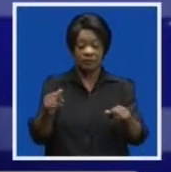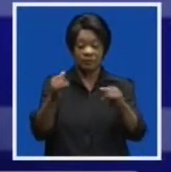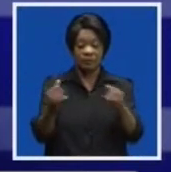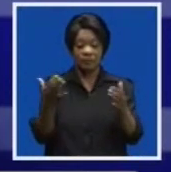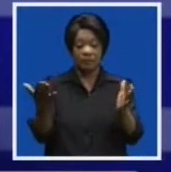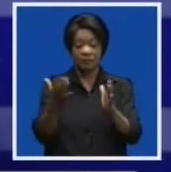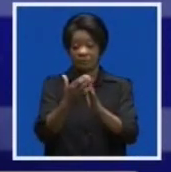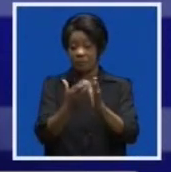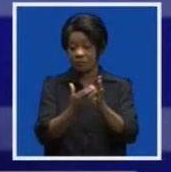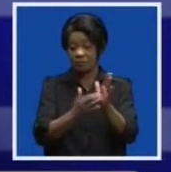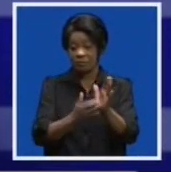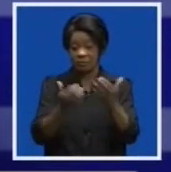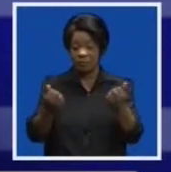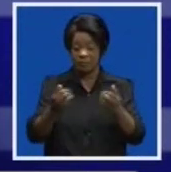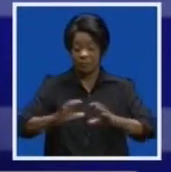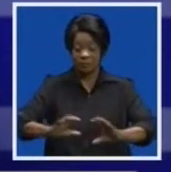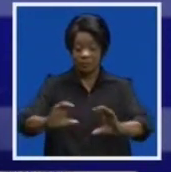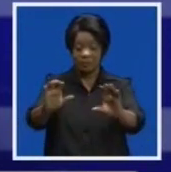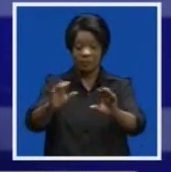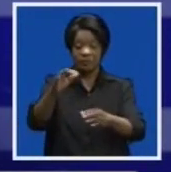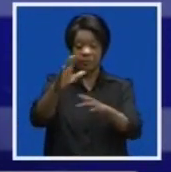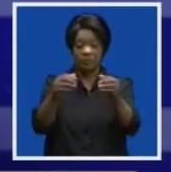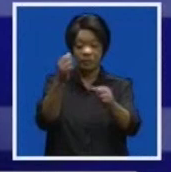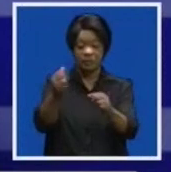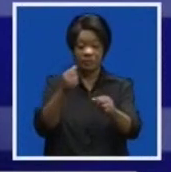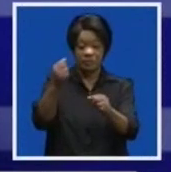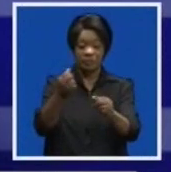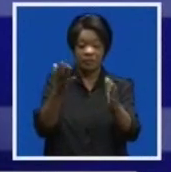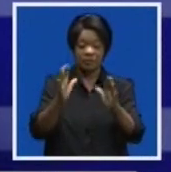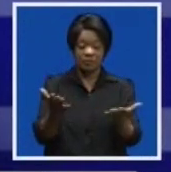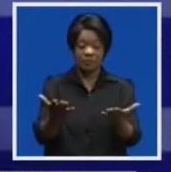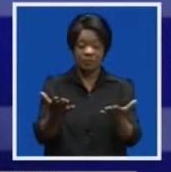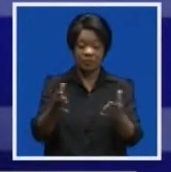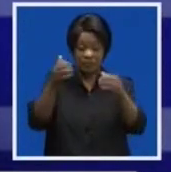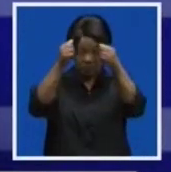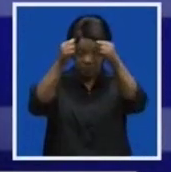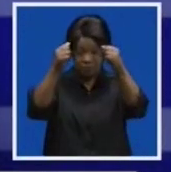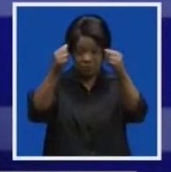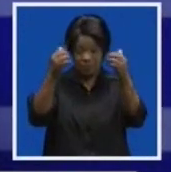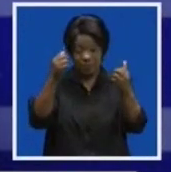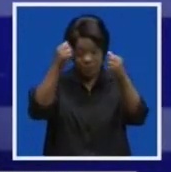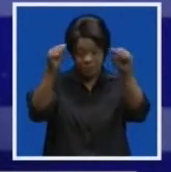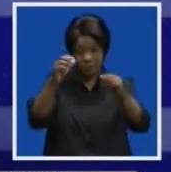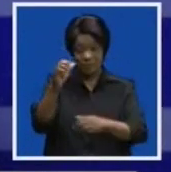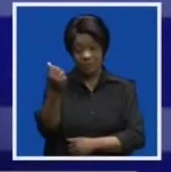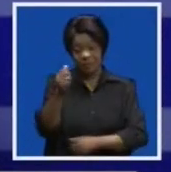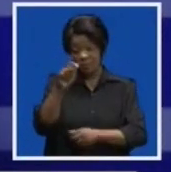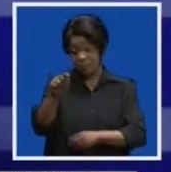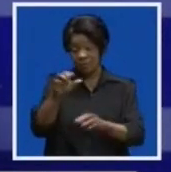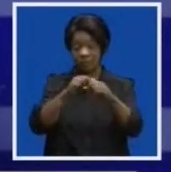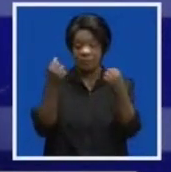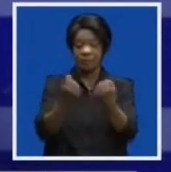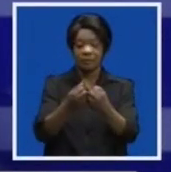tripartite deal which will help us stabilize mealie meal prices on the market. MAZ President Andrew Chintala says his